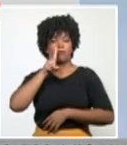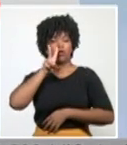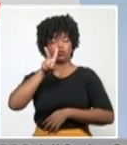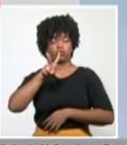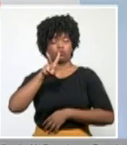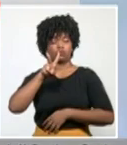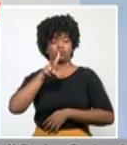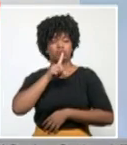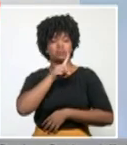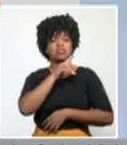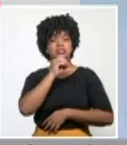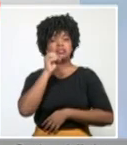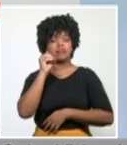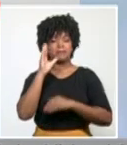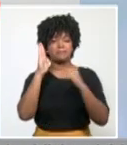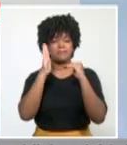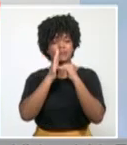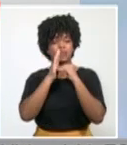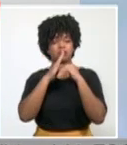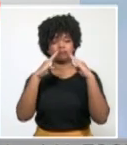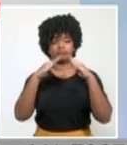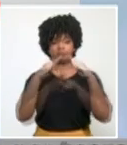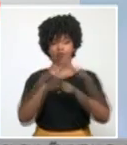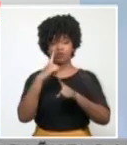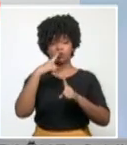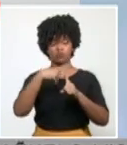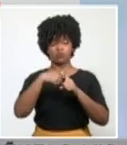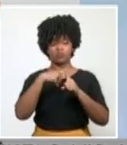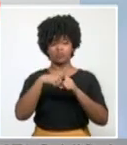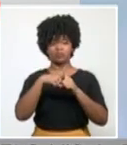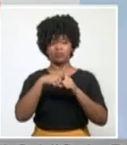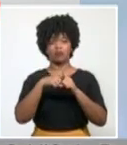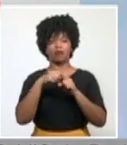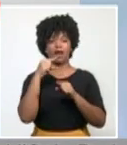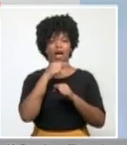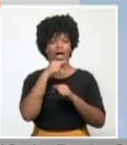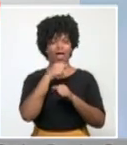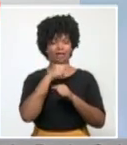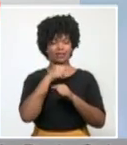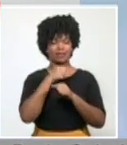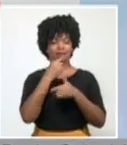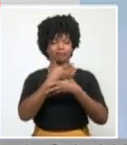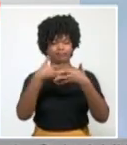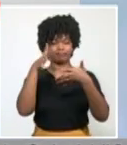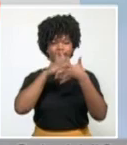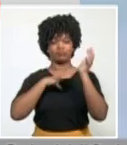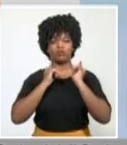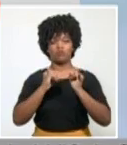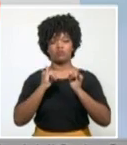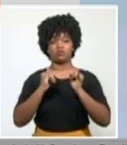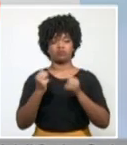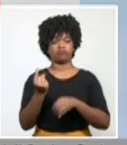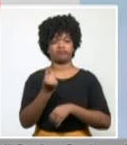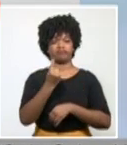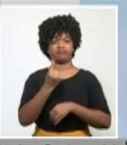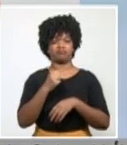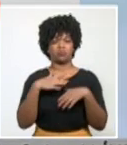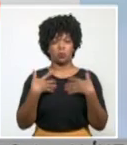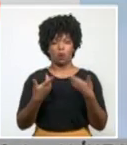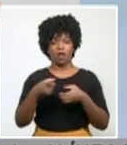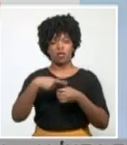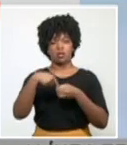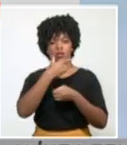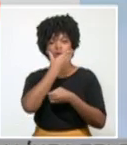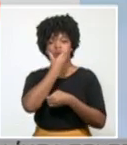rate. It is not the rate of the day. So the Isle of Youth is first with